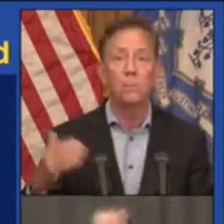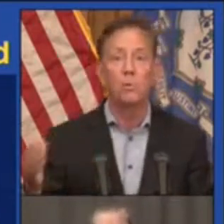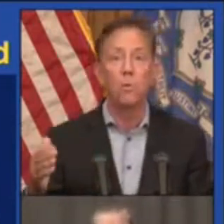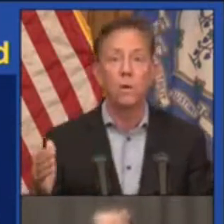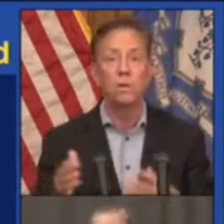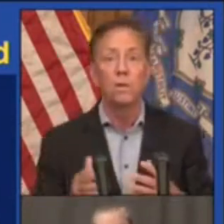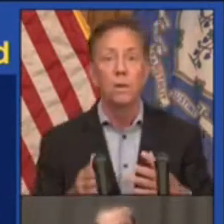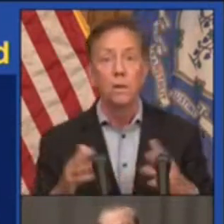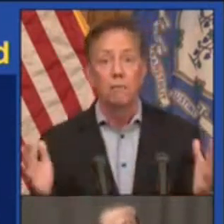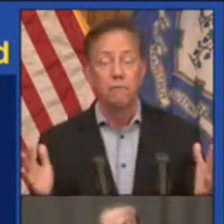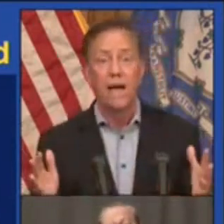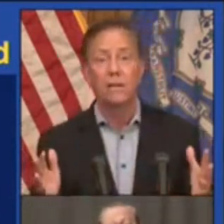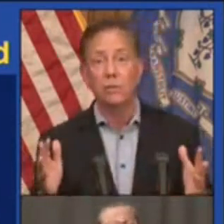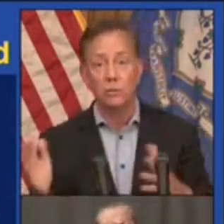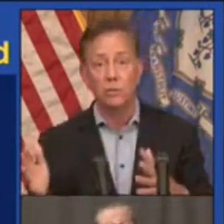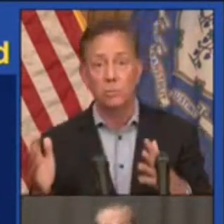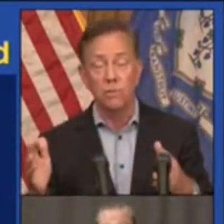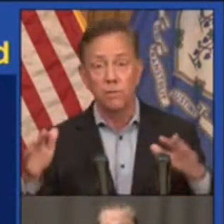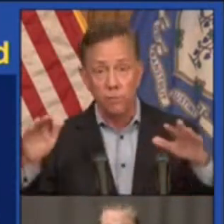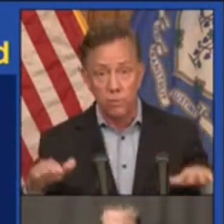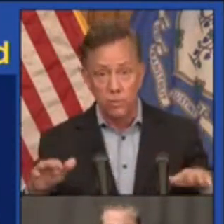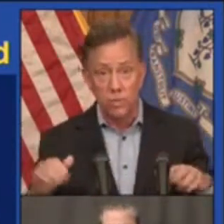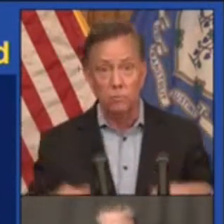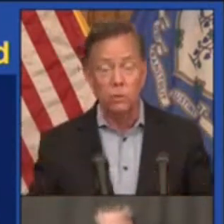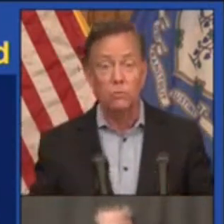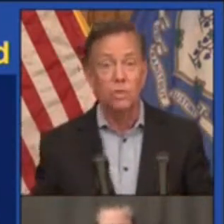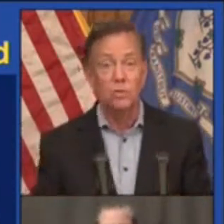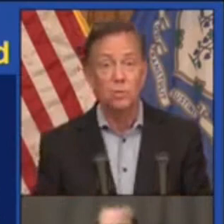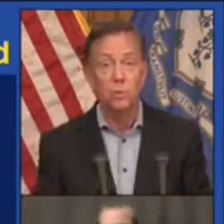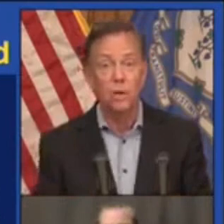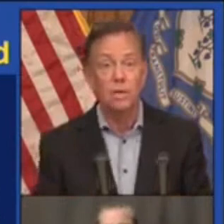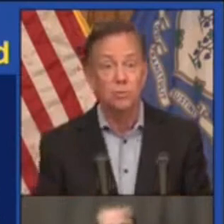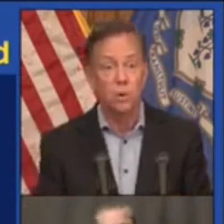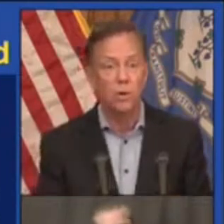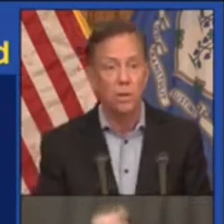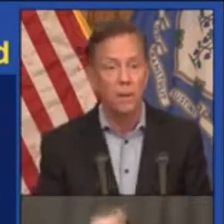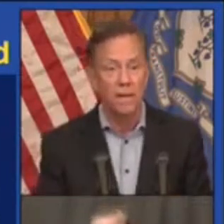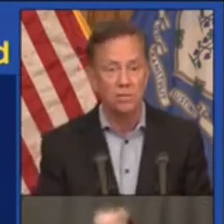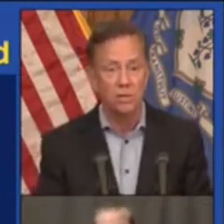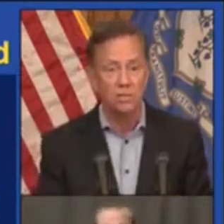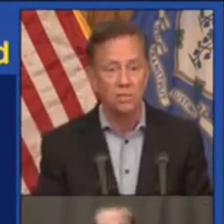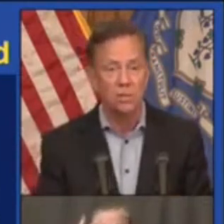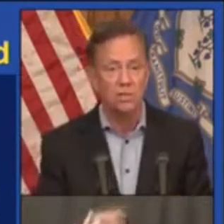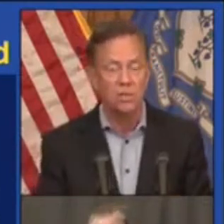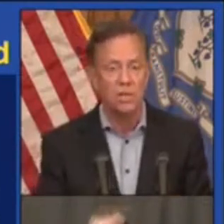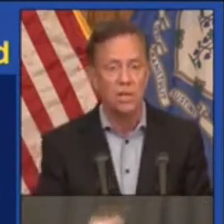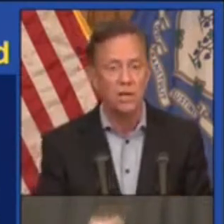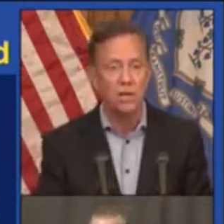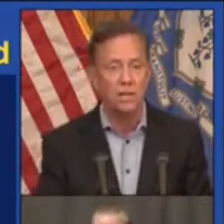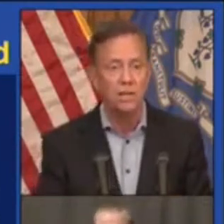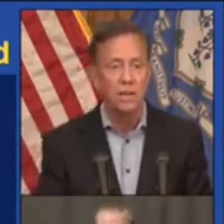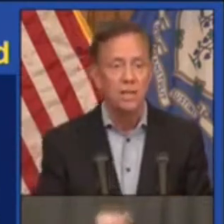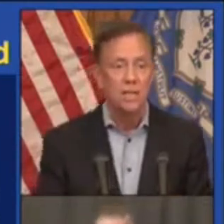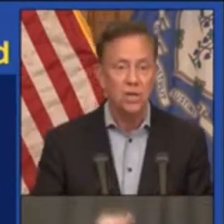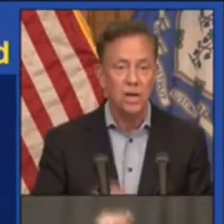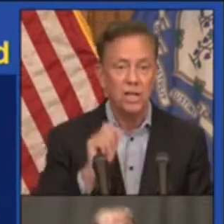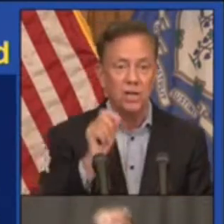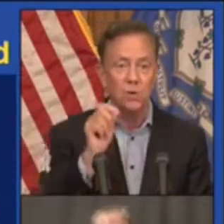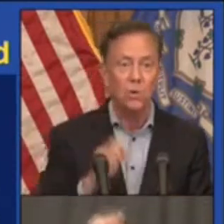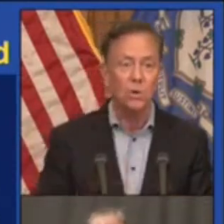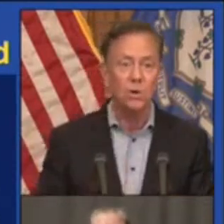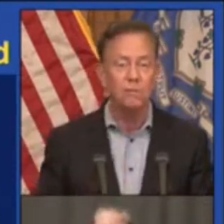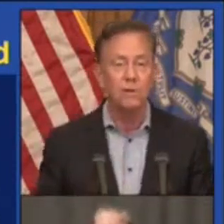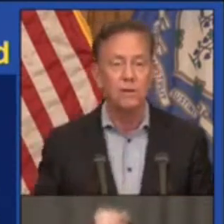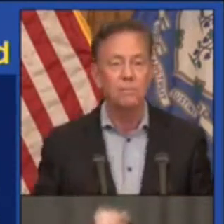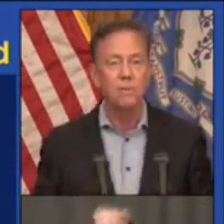number one factor in terms of influencing, reducing the spread is wearing the mask. So you can certainly see in that tiny